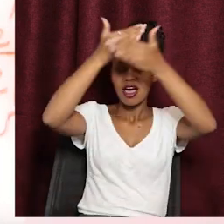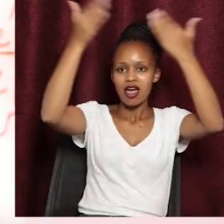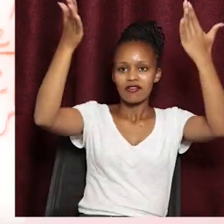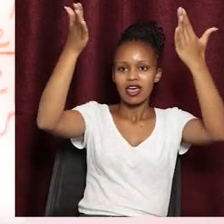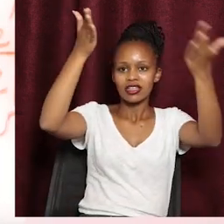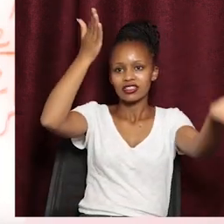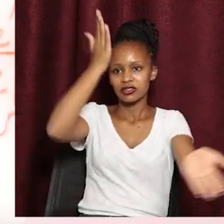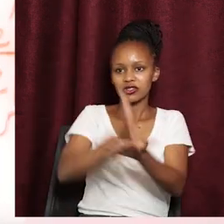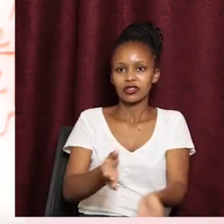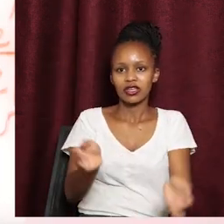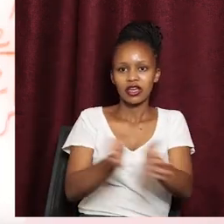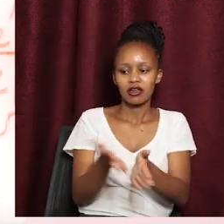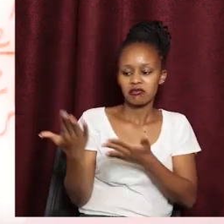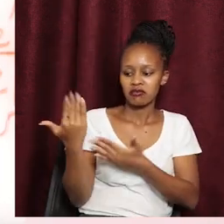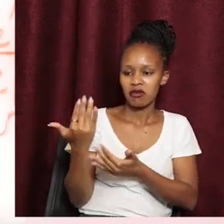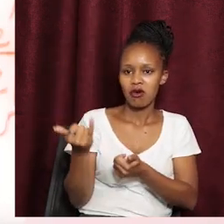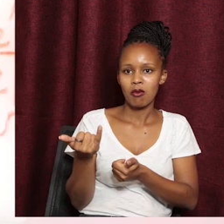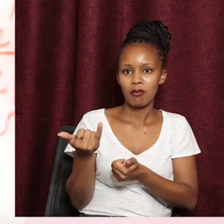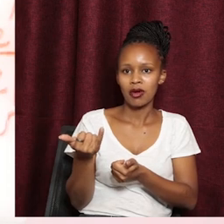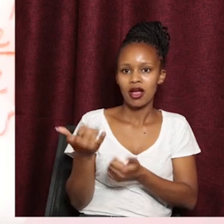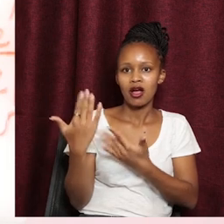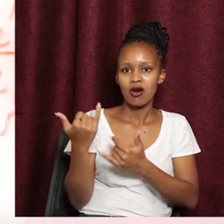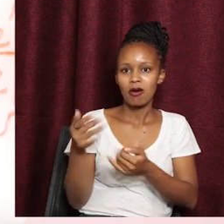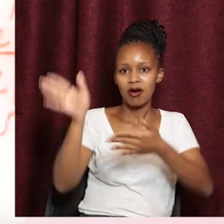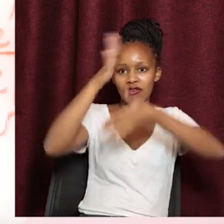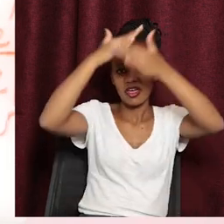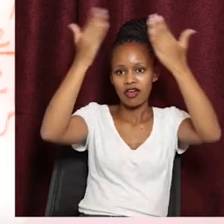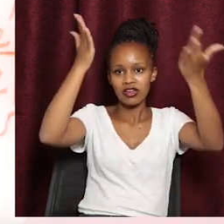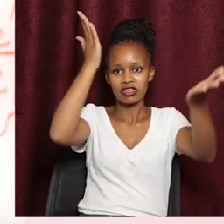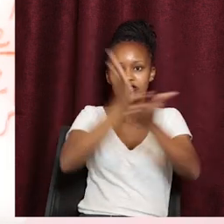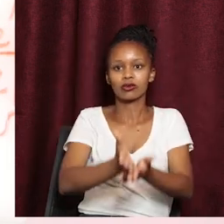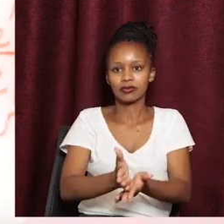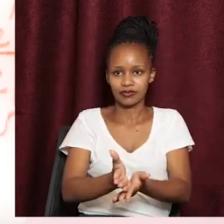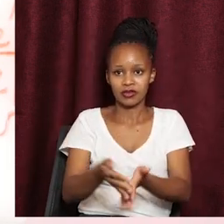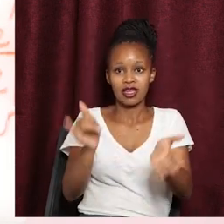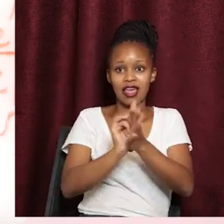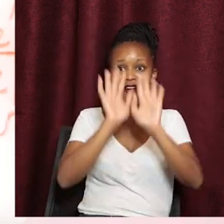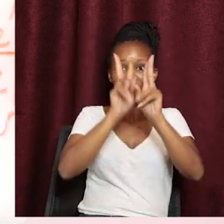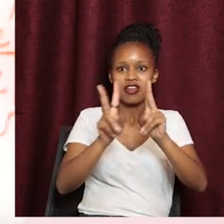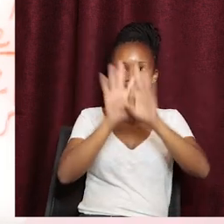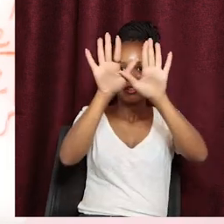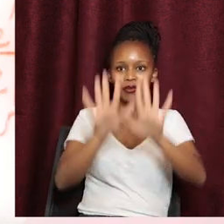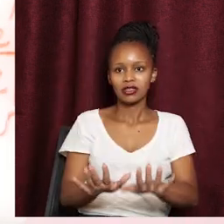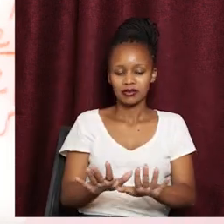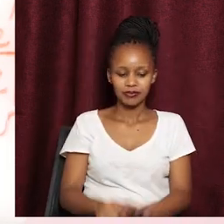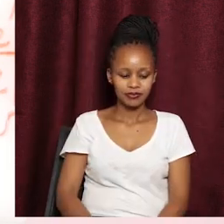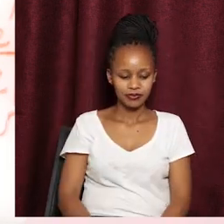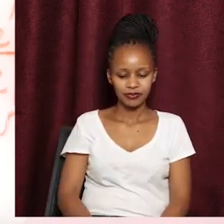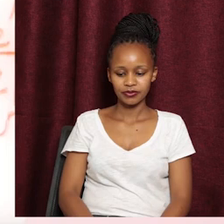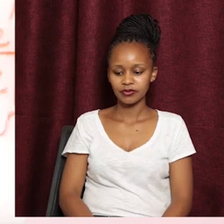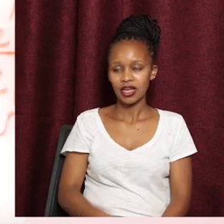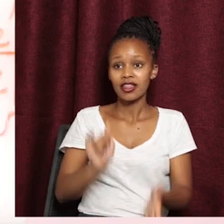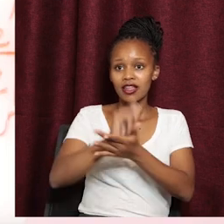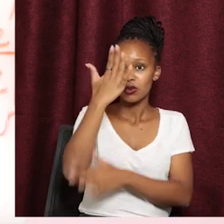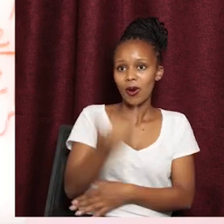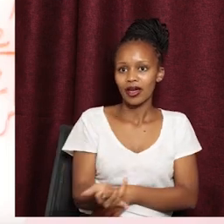hope. Hope of the heavenly reality. Now, this is important. No wonder we must